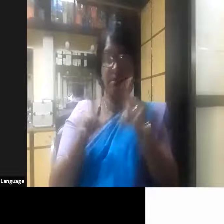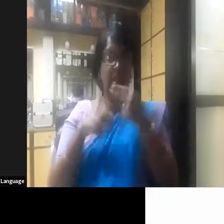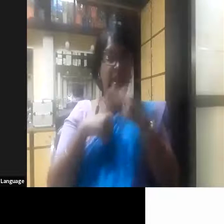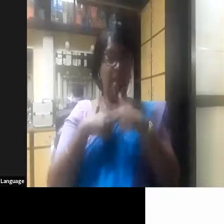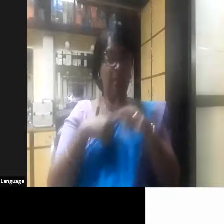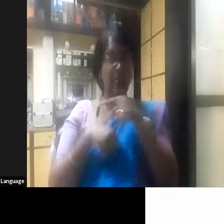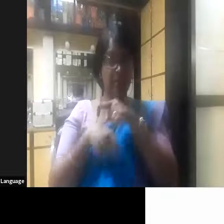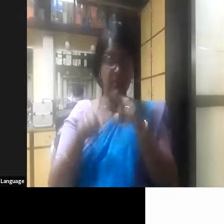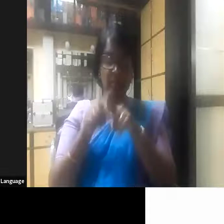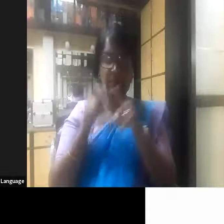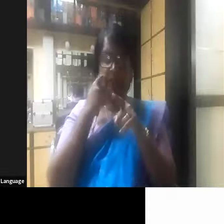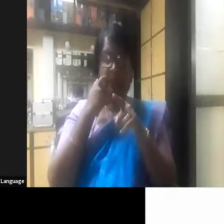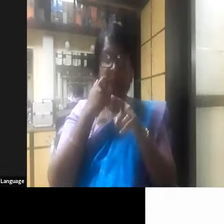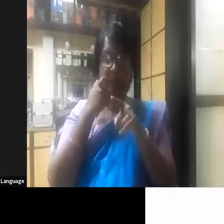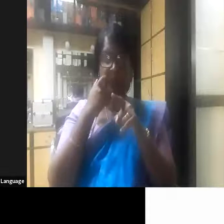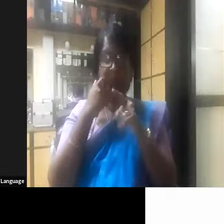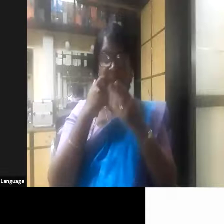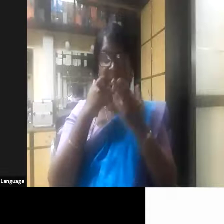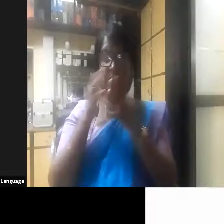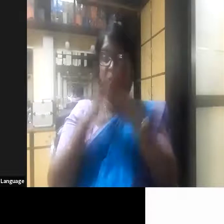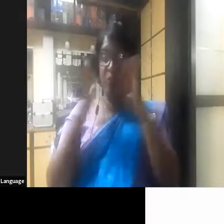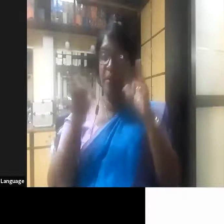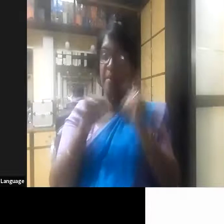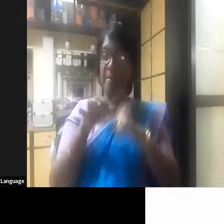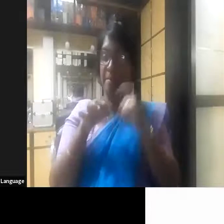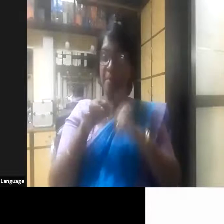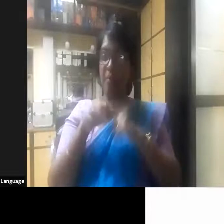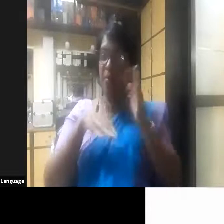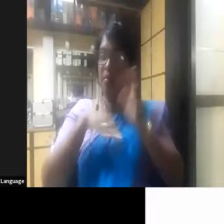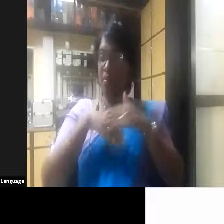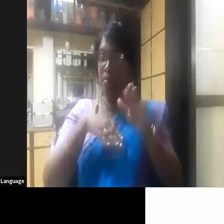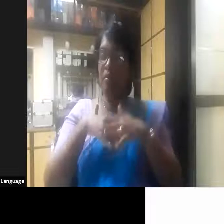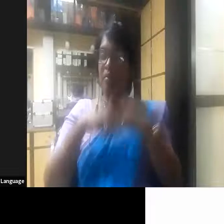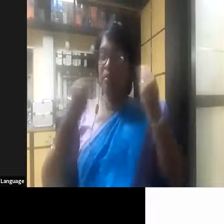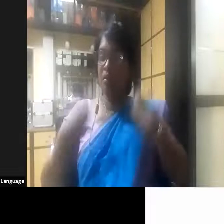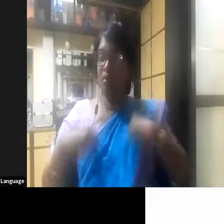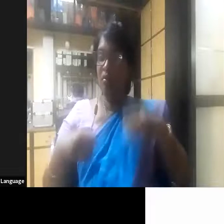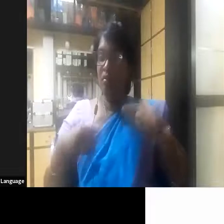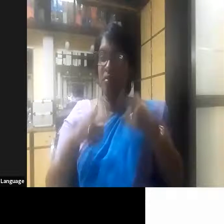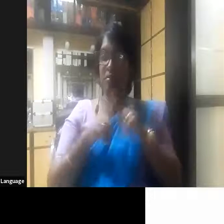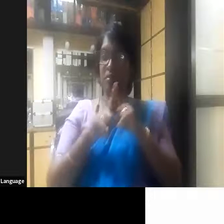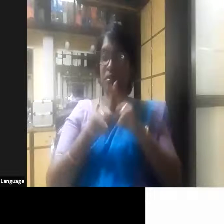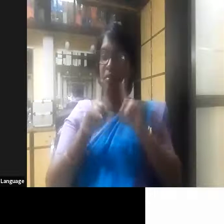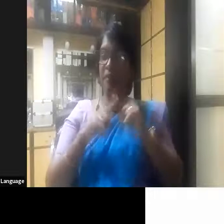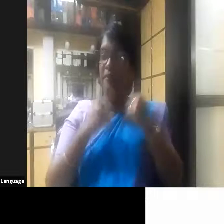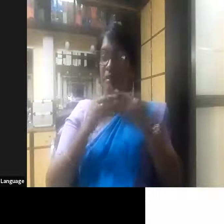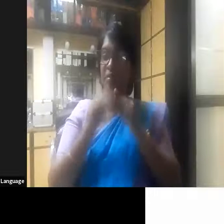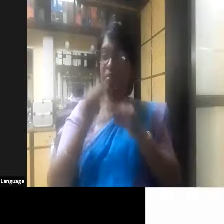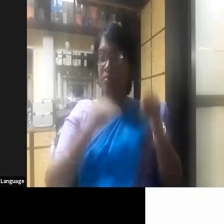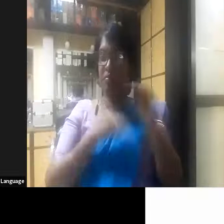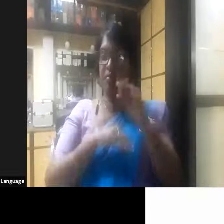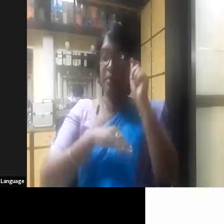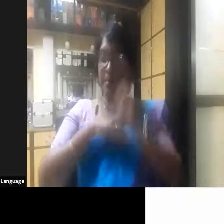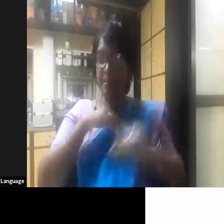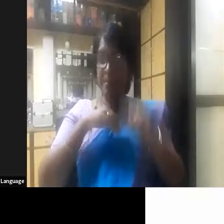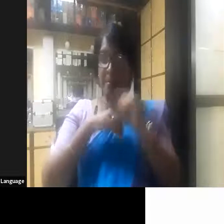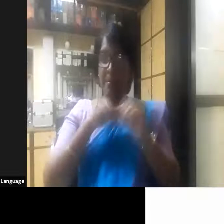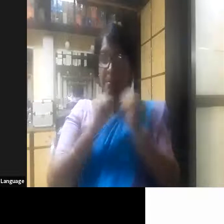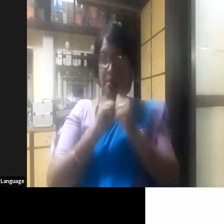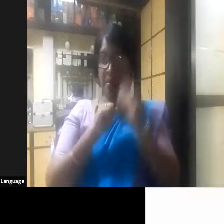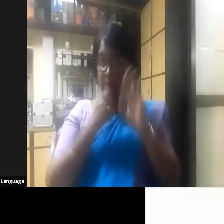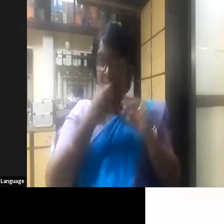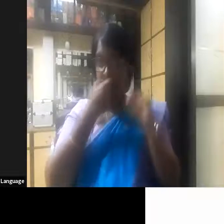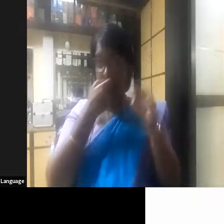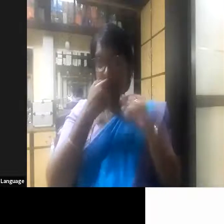those disruptions, with different strategies to be resilient and, continue the business as usual.